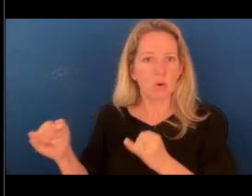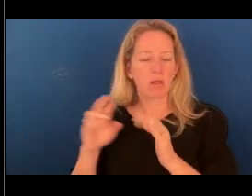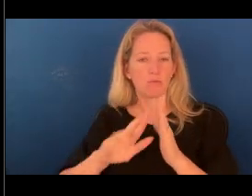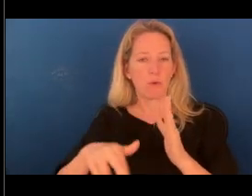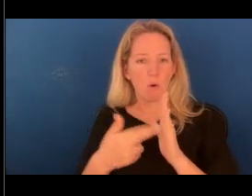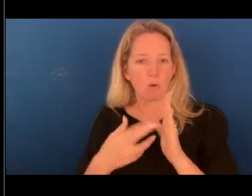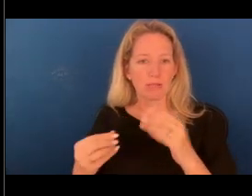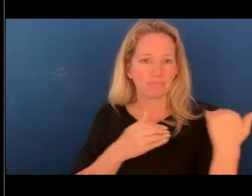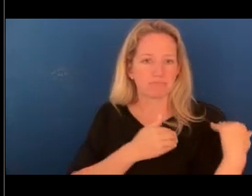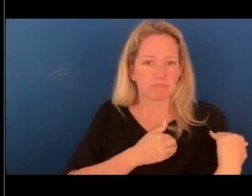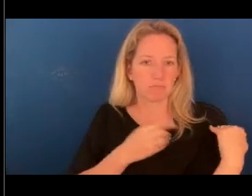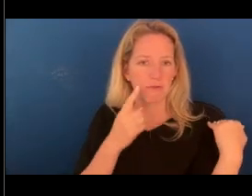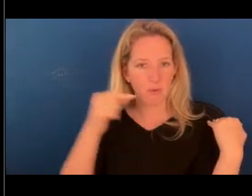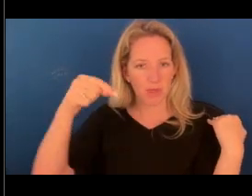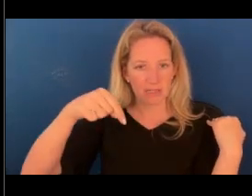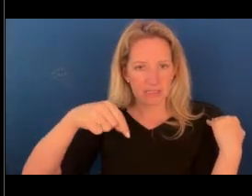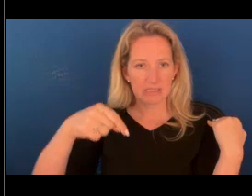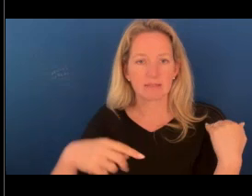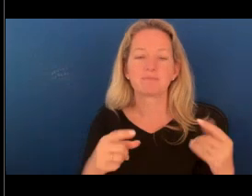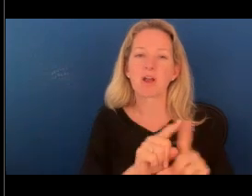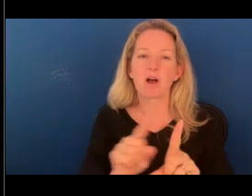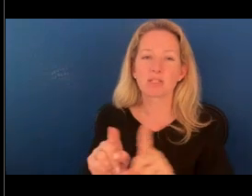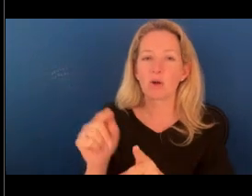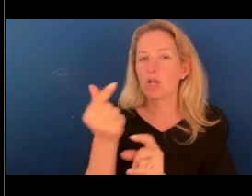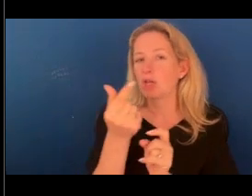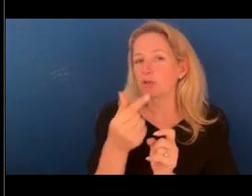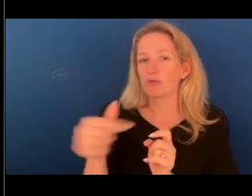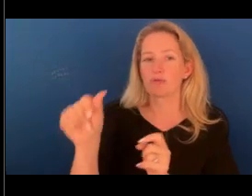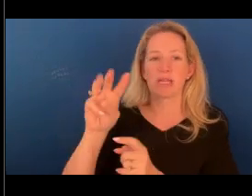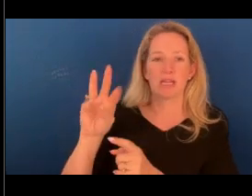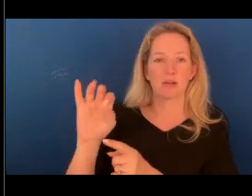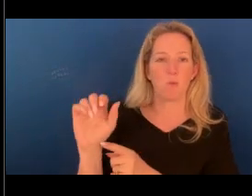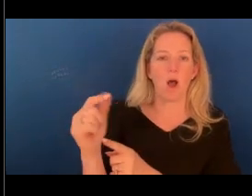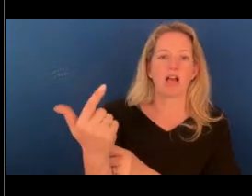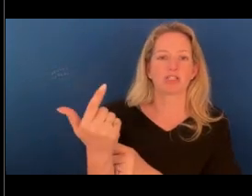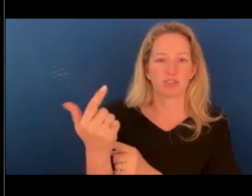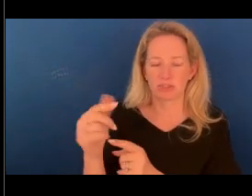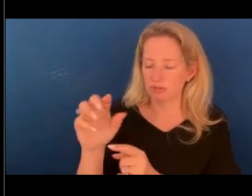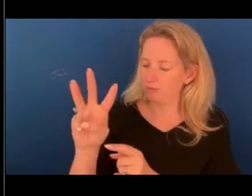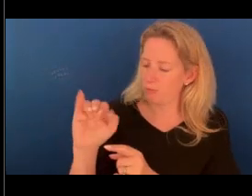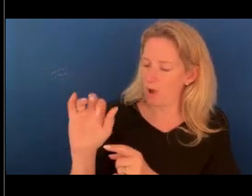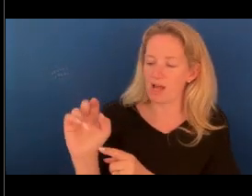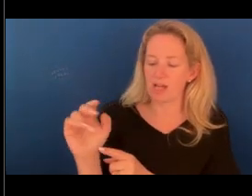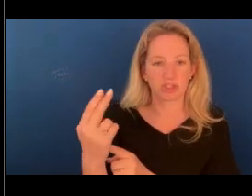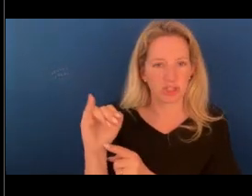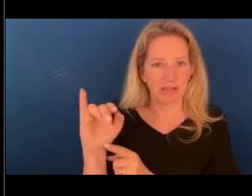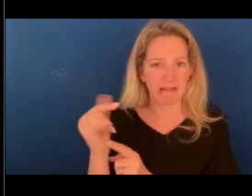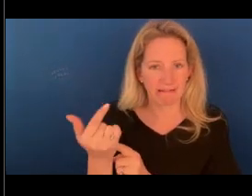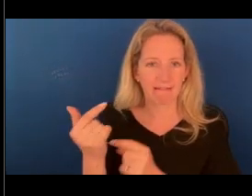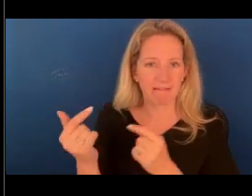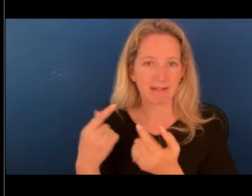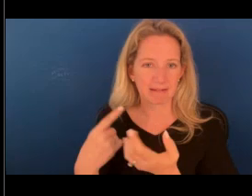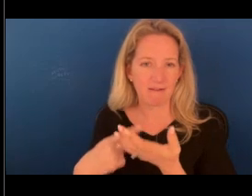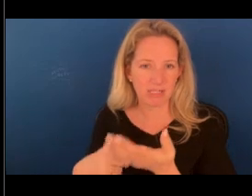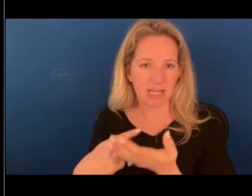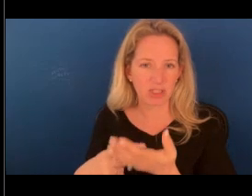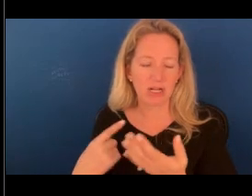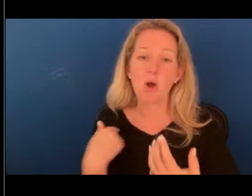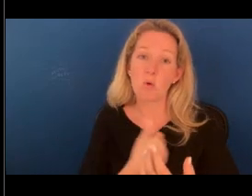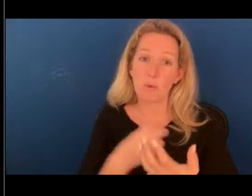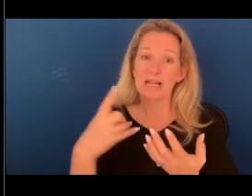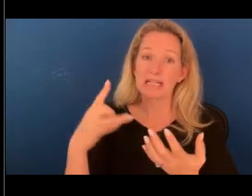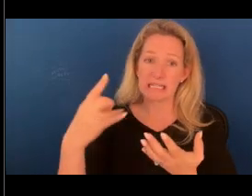We've also had the greenwashing conversation, Susan, in our program as well. We did take money. We discussed